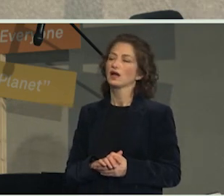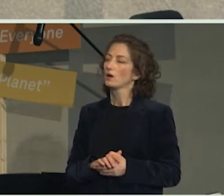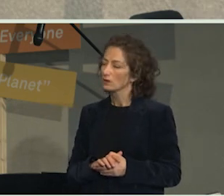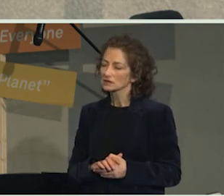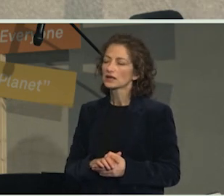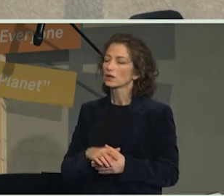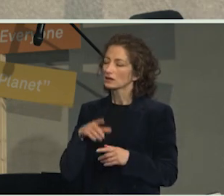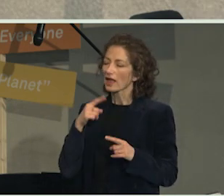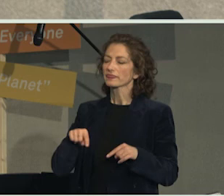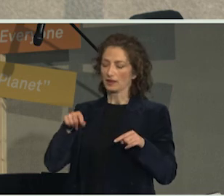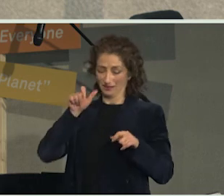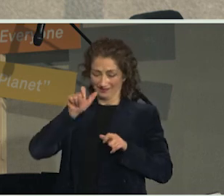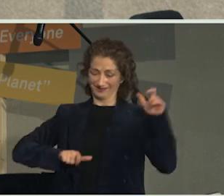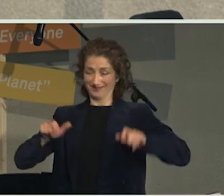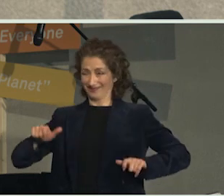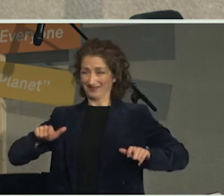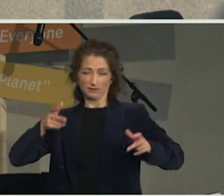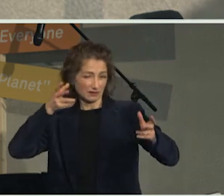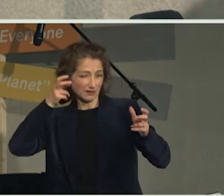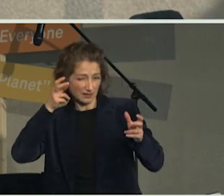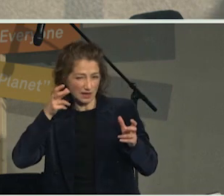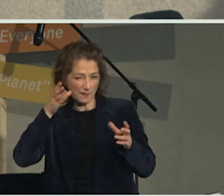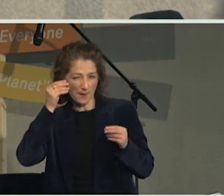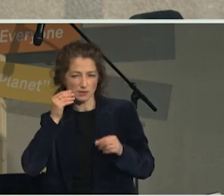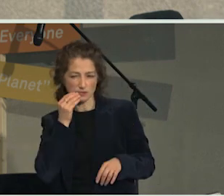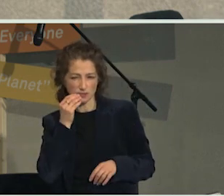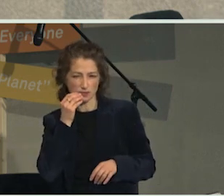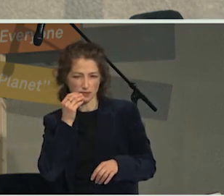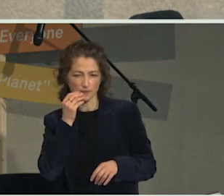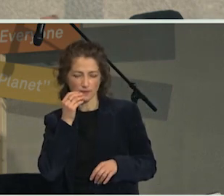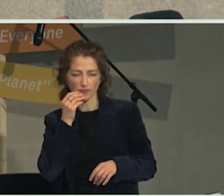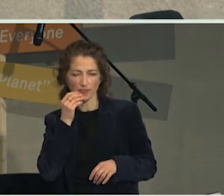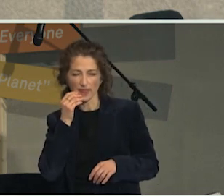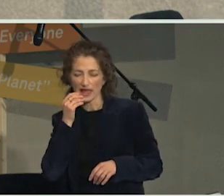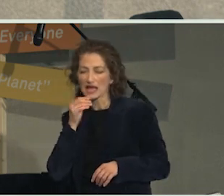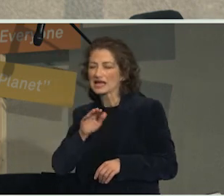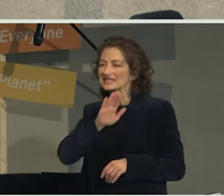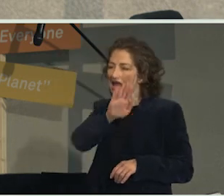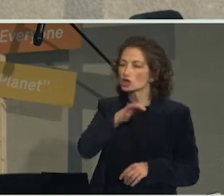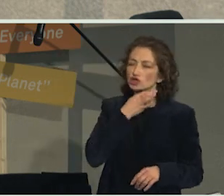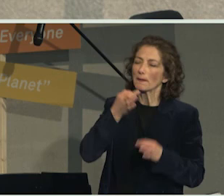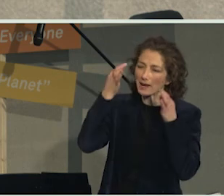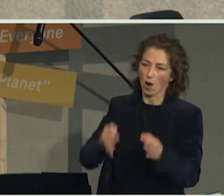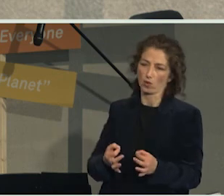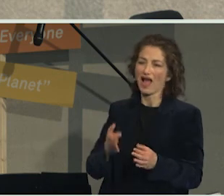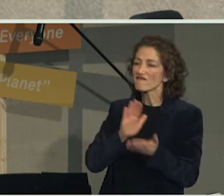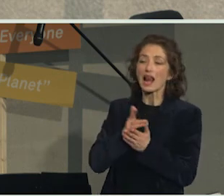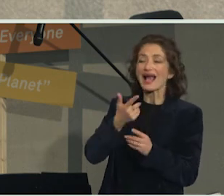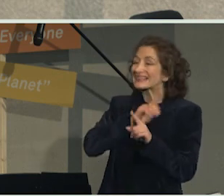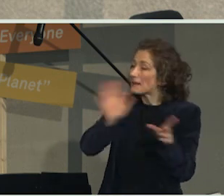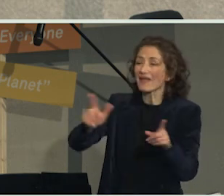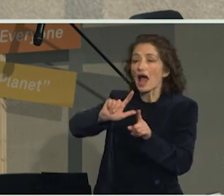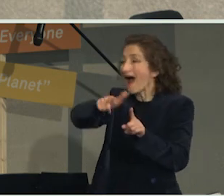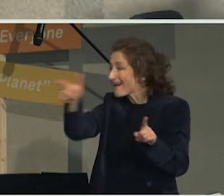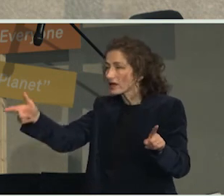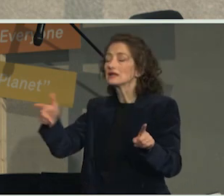realize that the move forward requires their voices to have this platform. So that's the kind of work that we